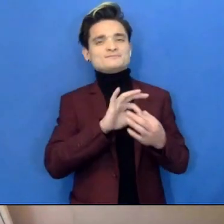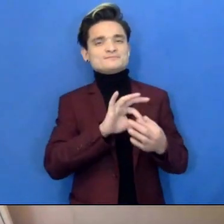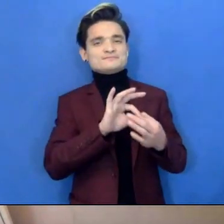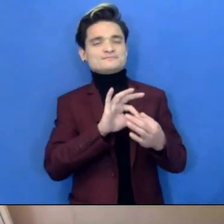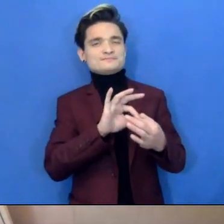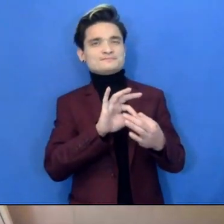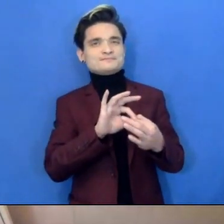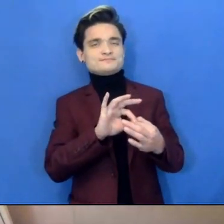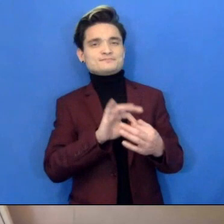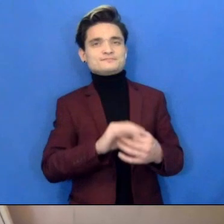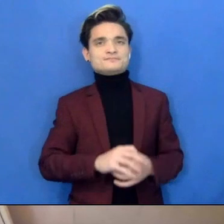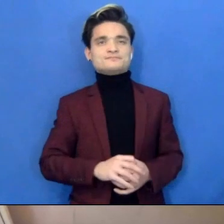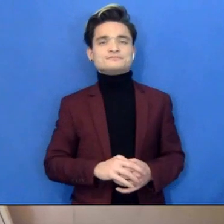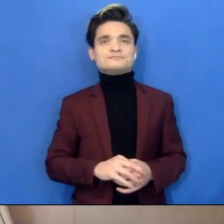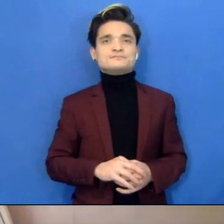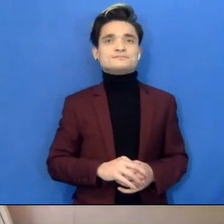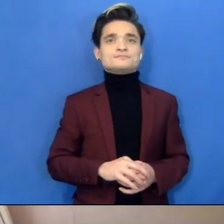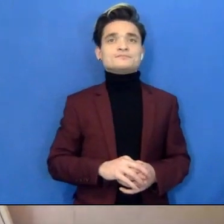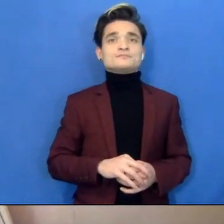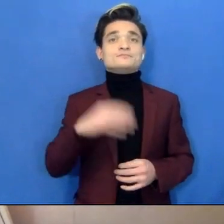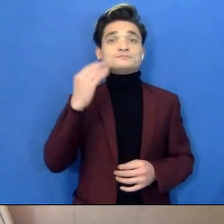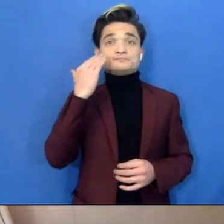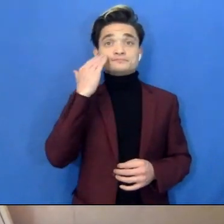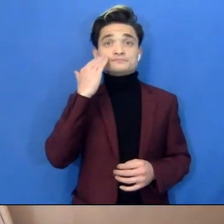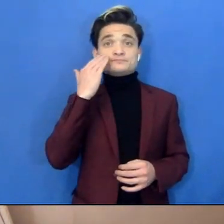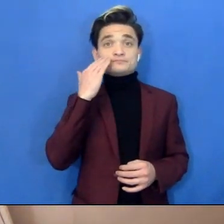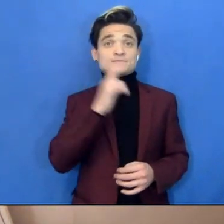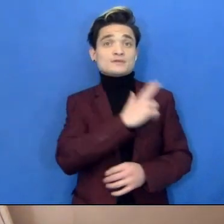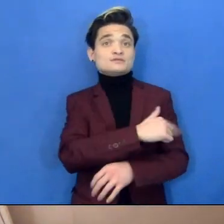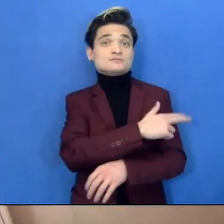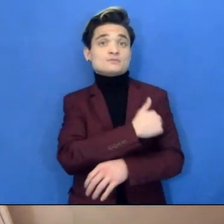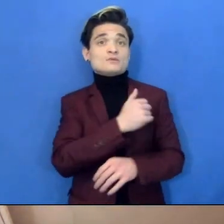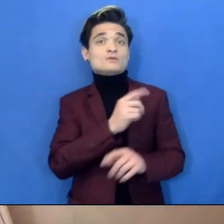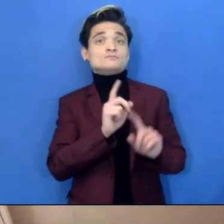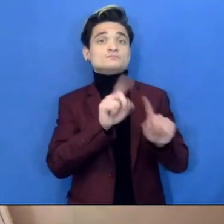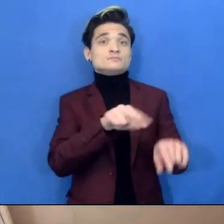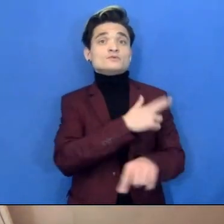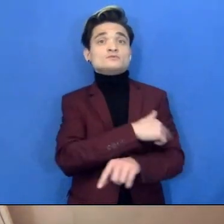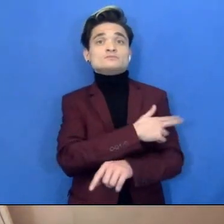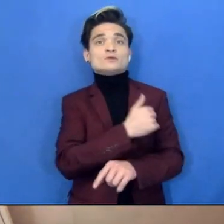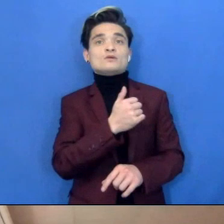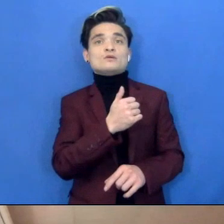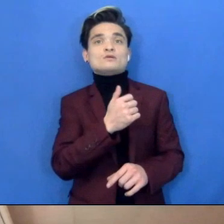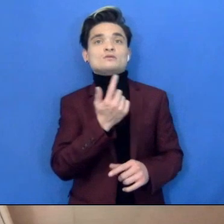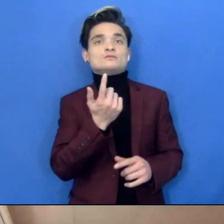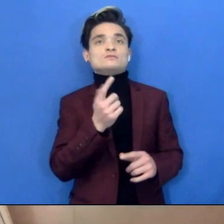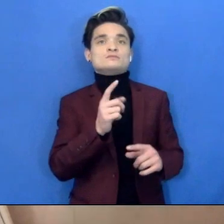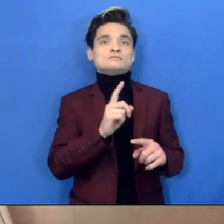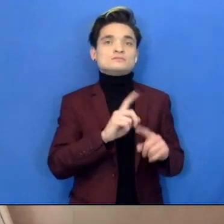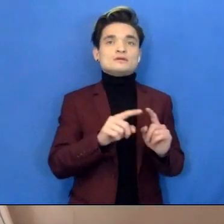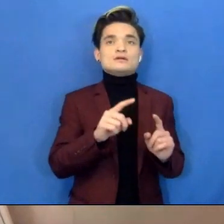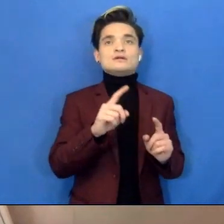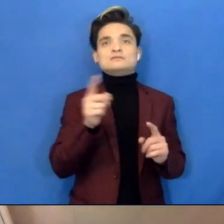going to the hospital and the doctor says, I cannot operate on my son. And how is that possible because the father is already there, and the doctor is